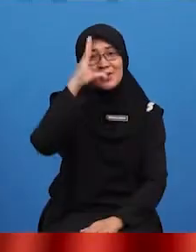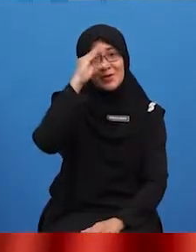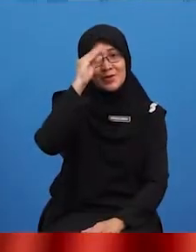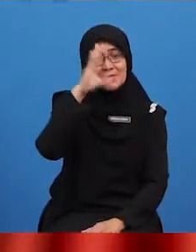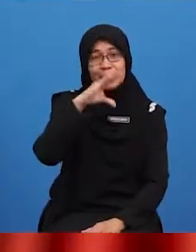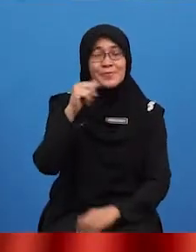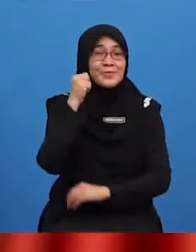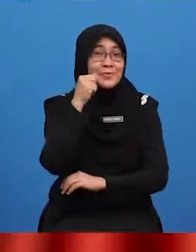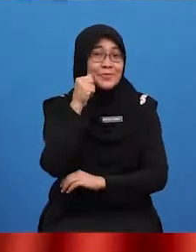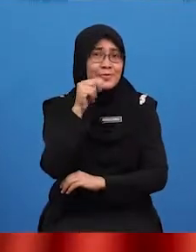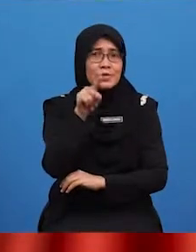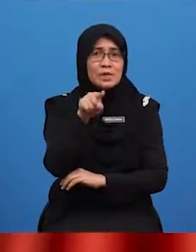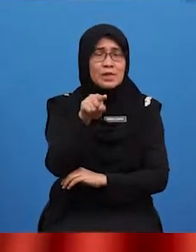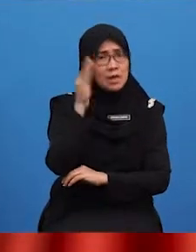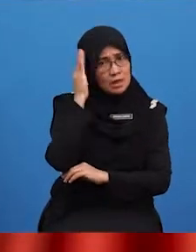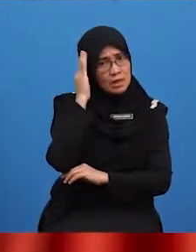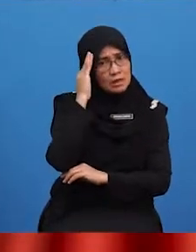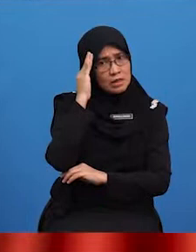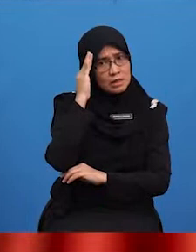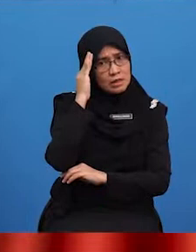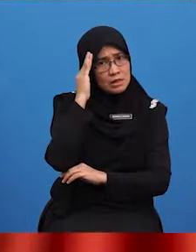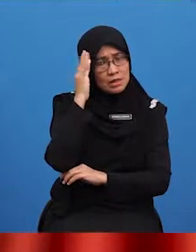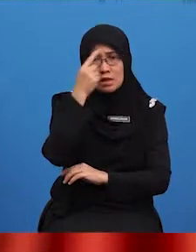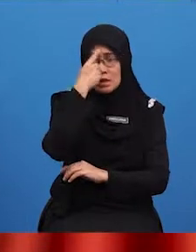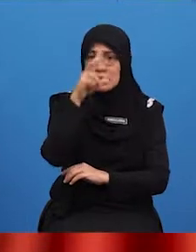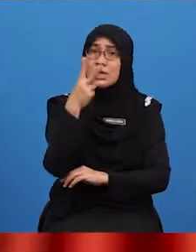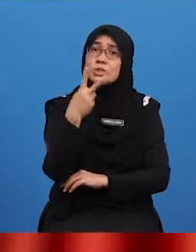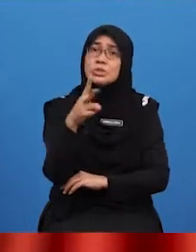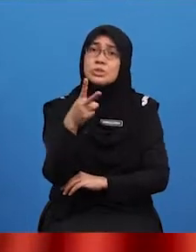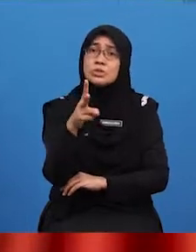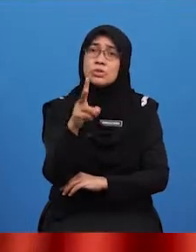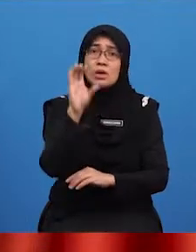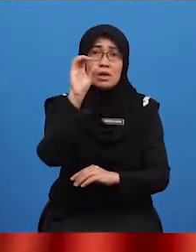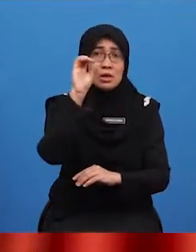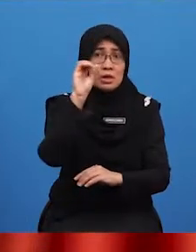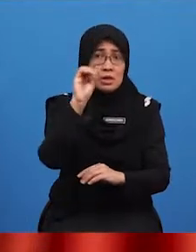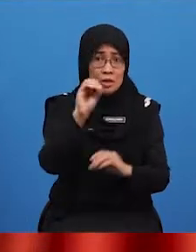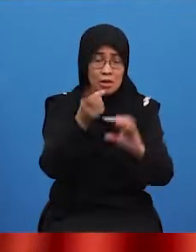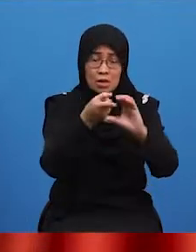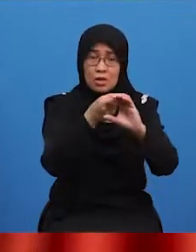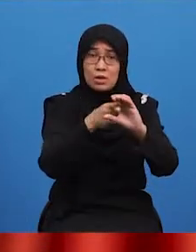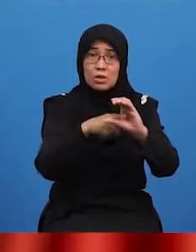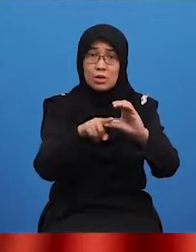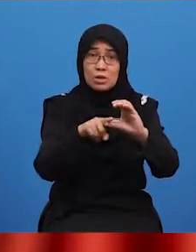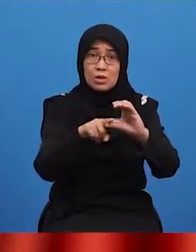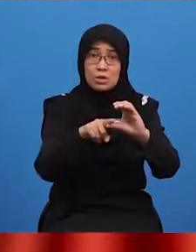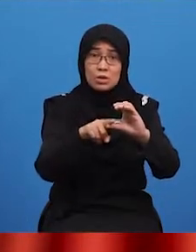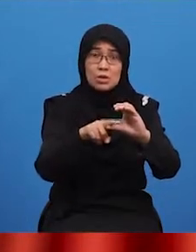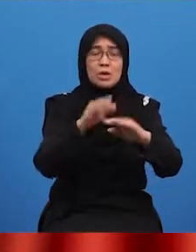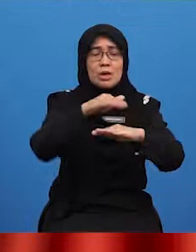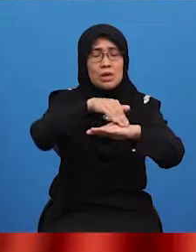Boys and girls, do you know that for 12 o'clock, if it is the night